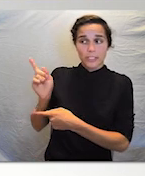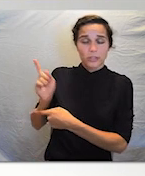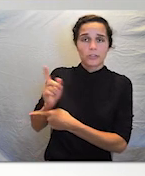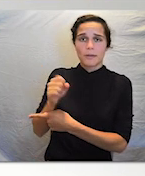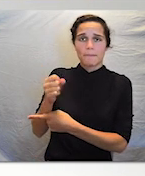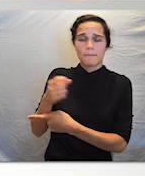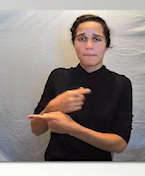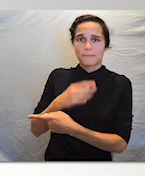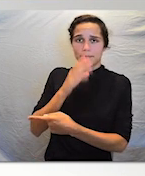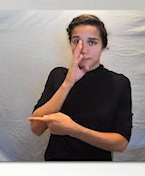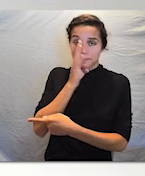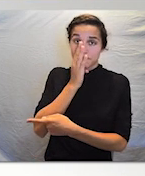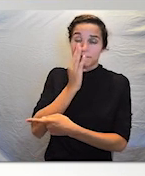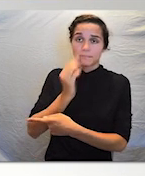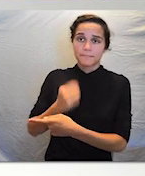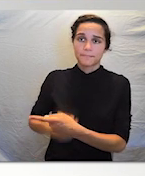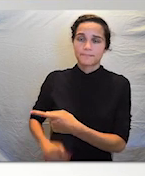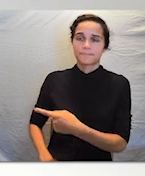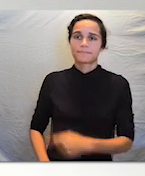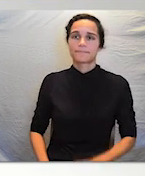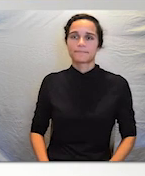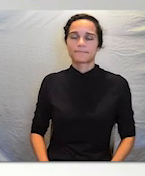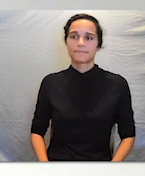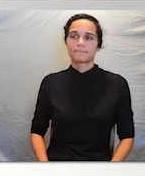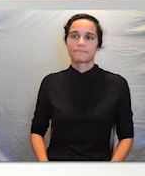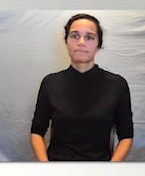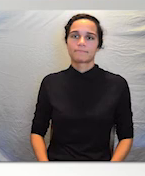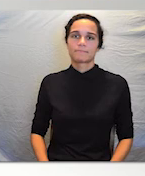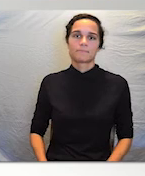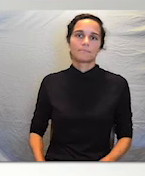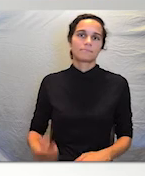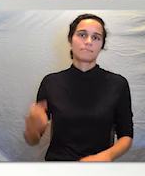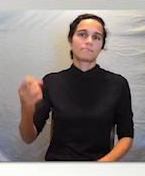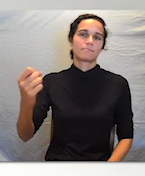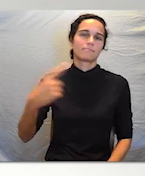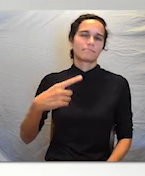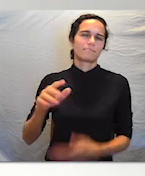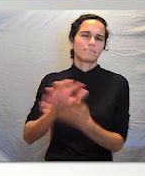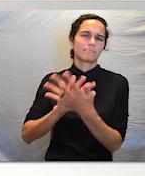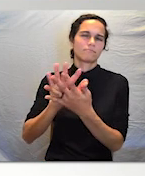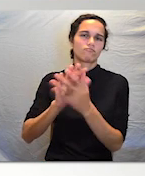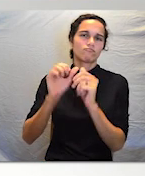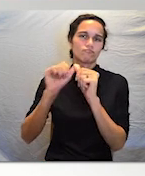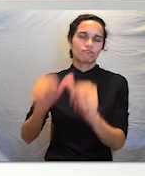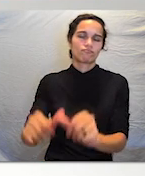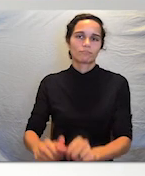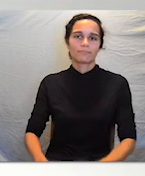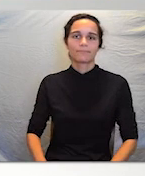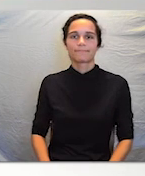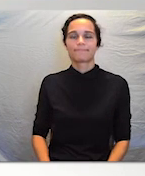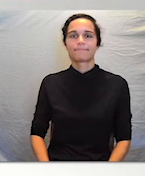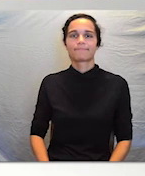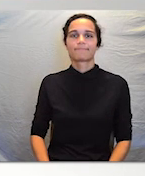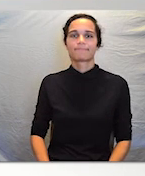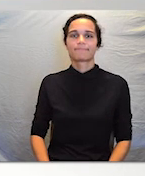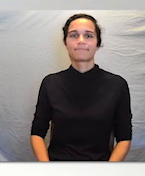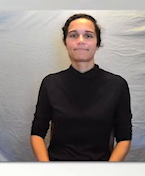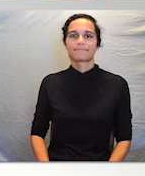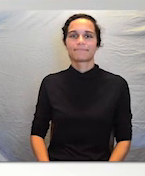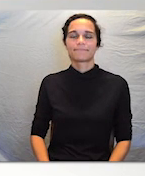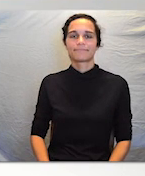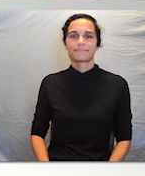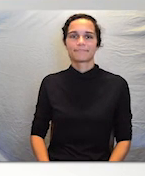for her safety. I am concerned that she might be exploited. I'm concerned that she might be taken advantage